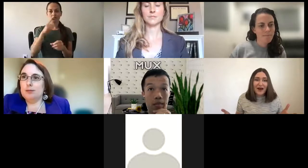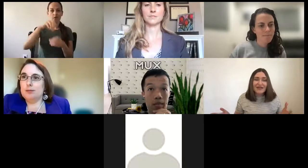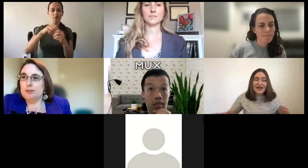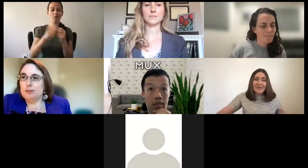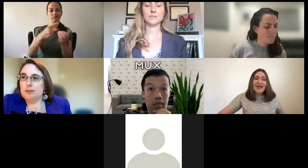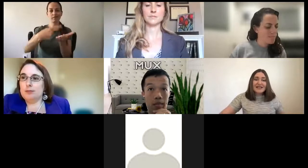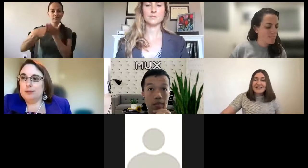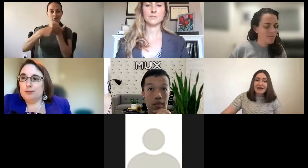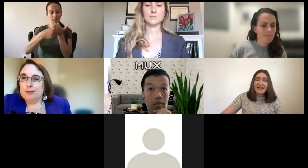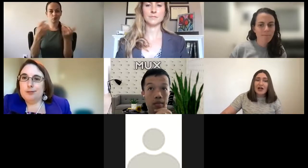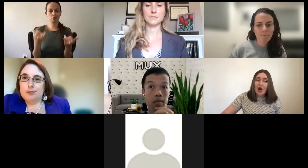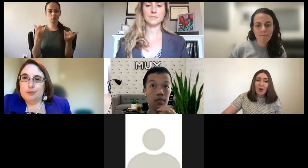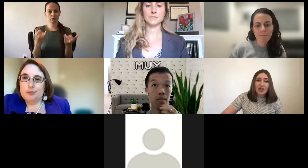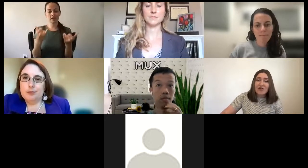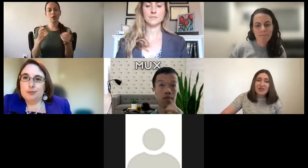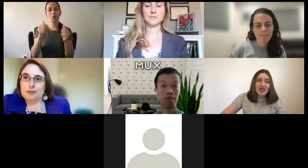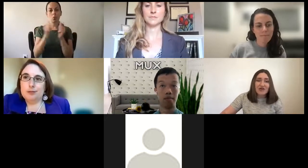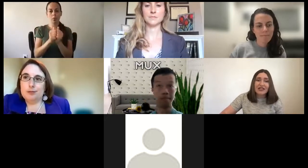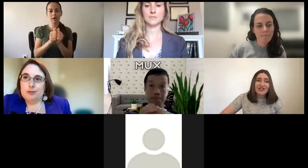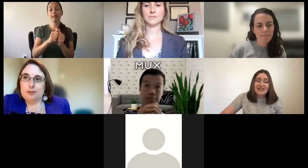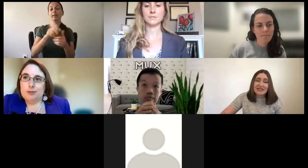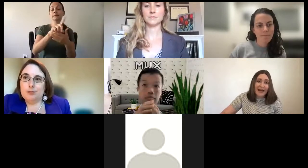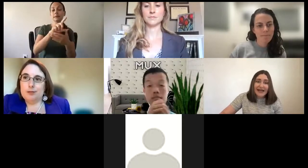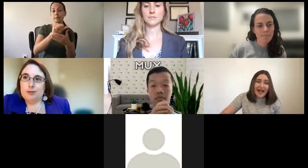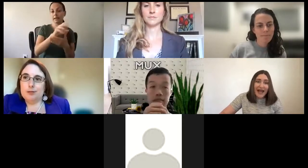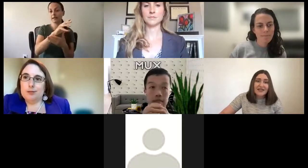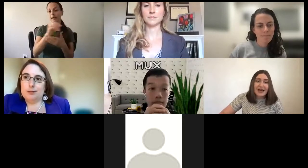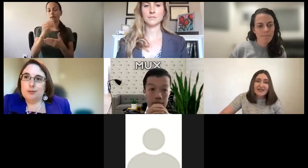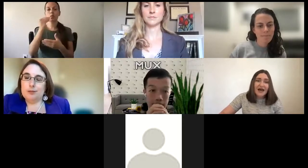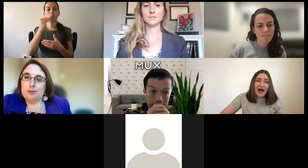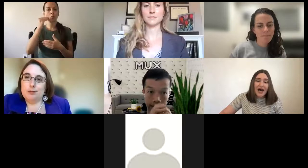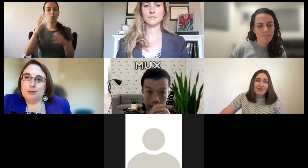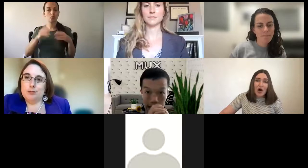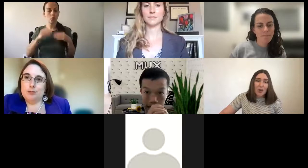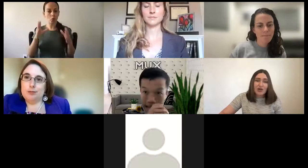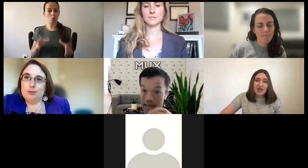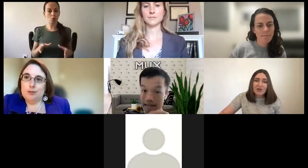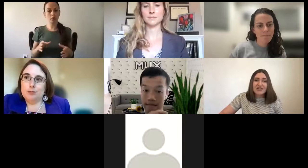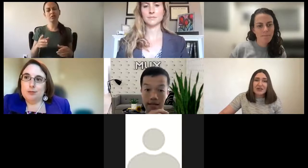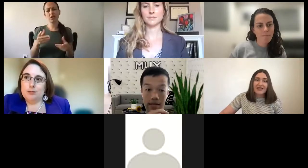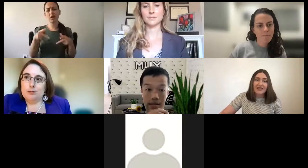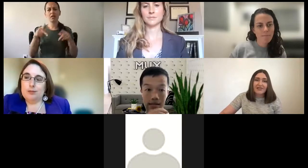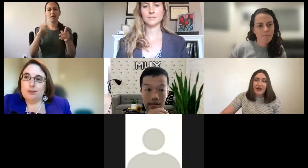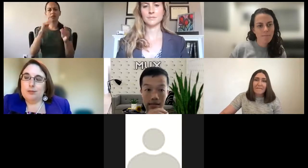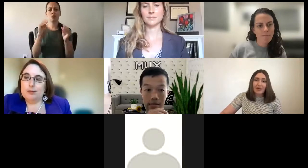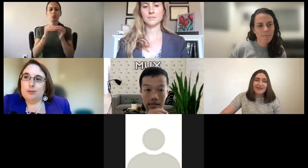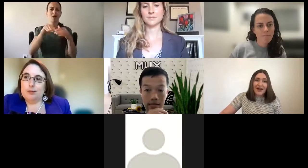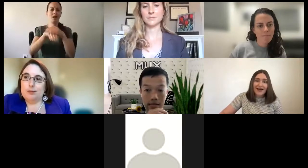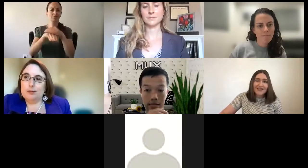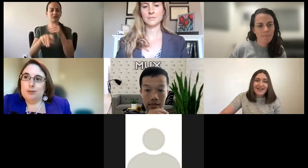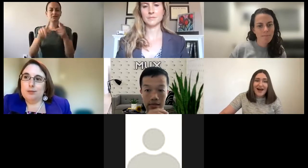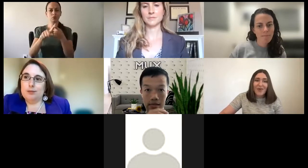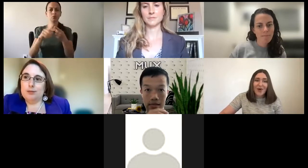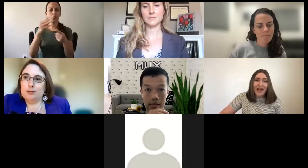today around disability and homeownership, and generally just expanding access to homeownership, which is something that is very important